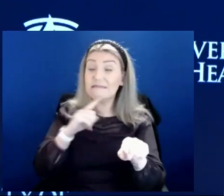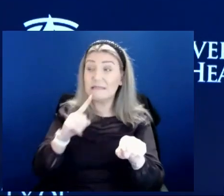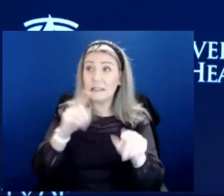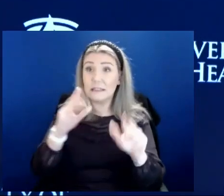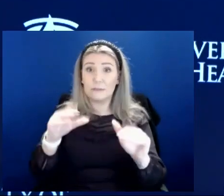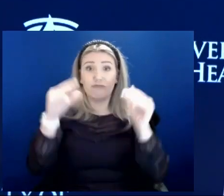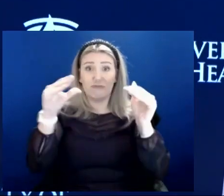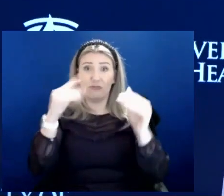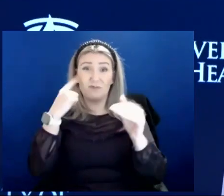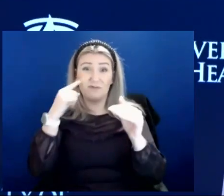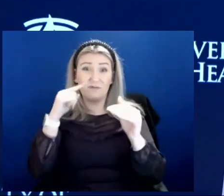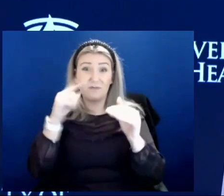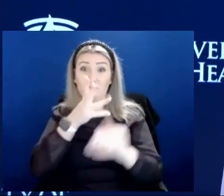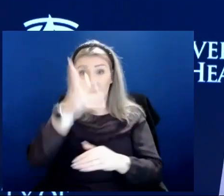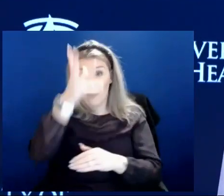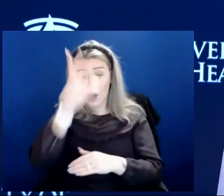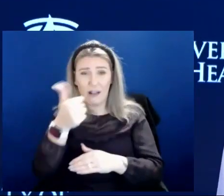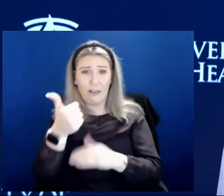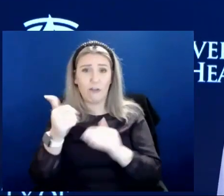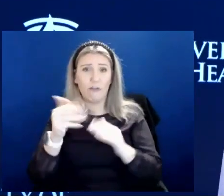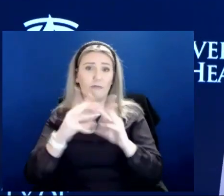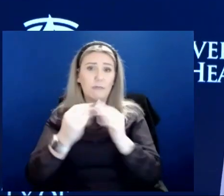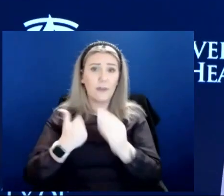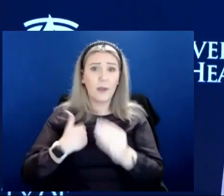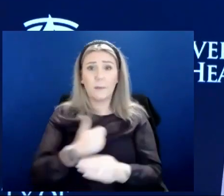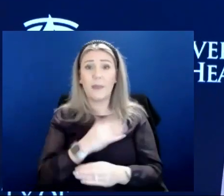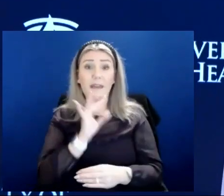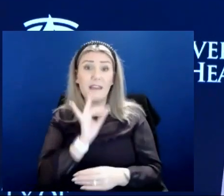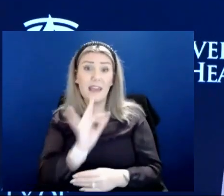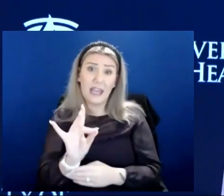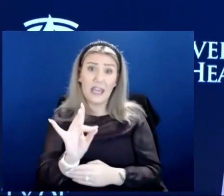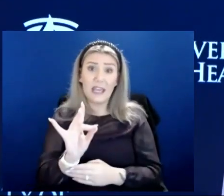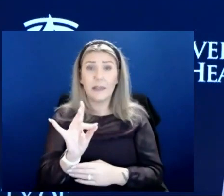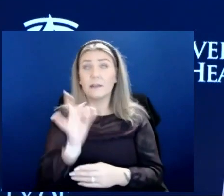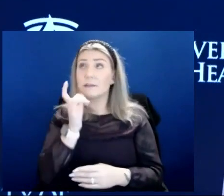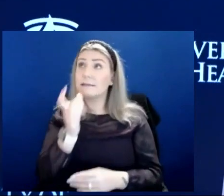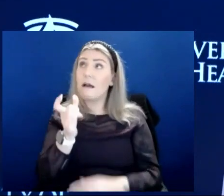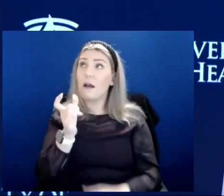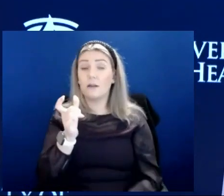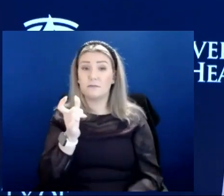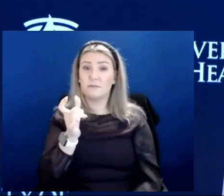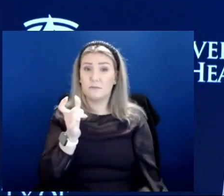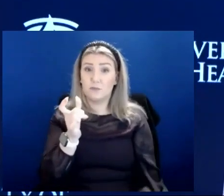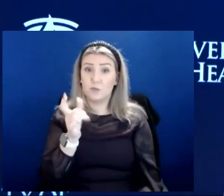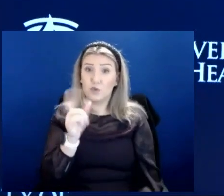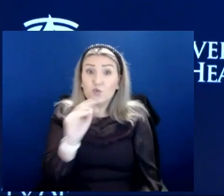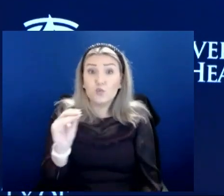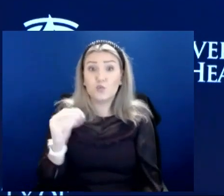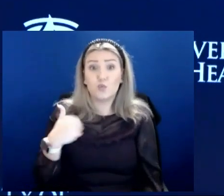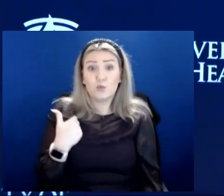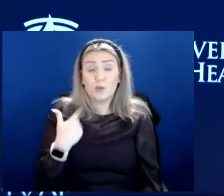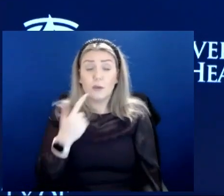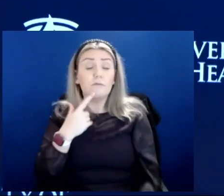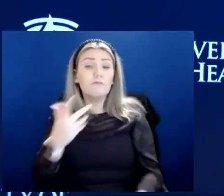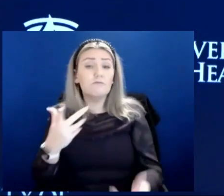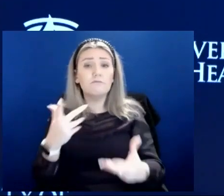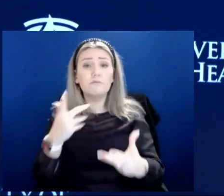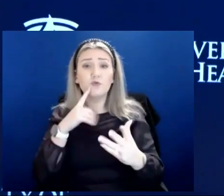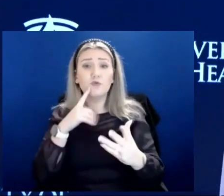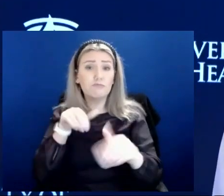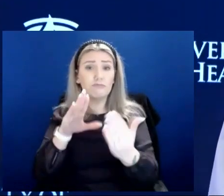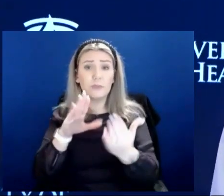family members. So 8 years of age is not necessarily too young, certainly, to be addressing this. Schools are talking about